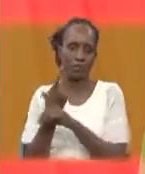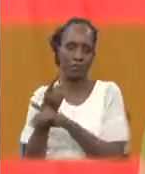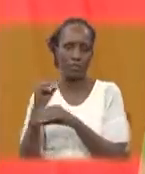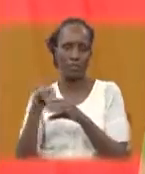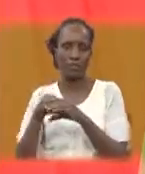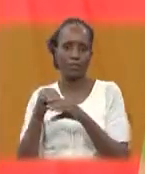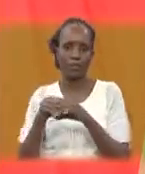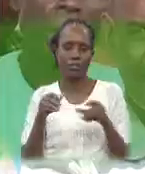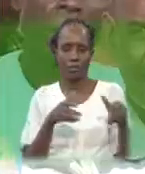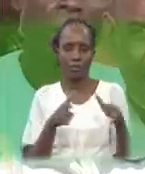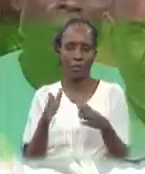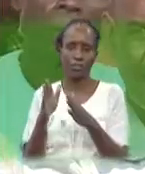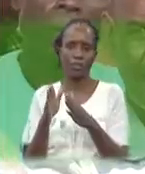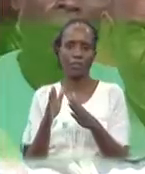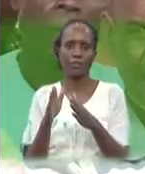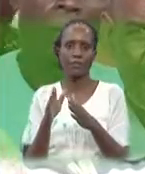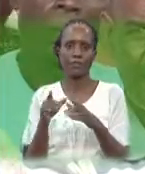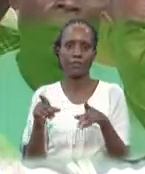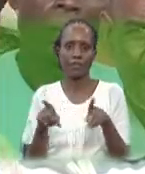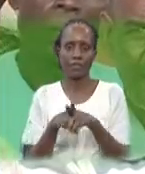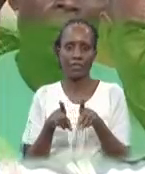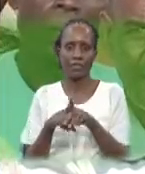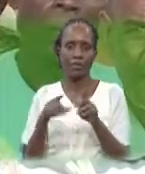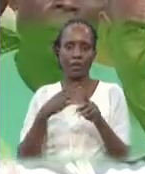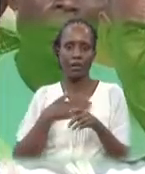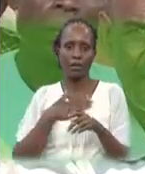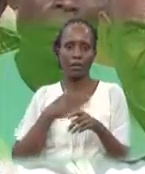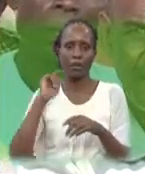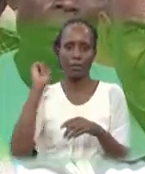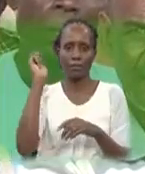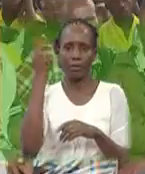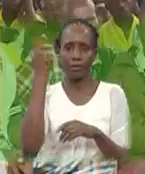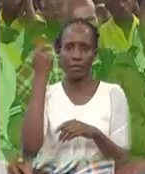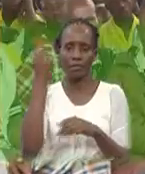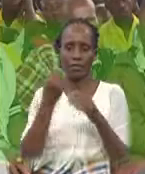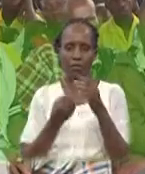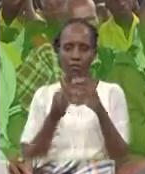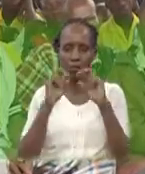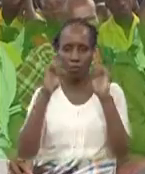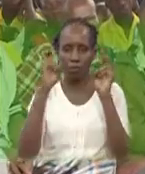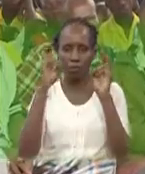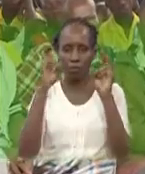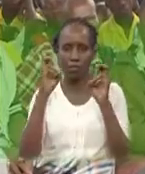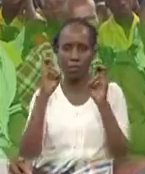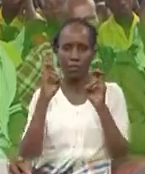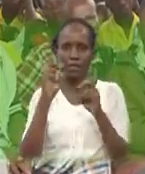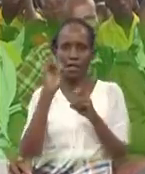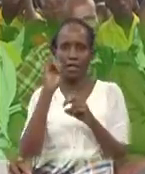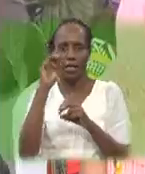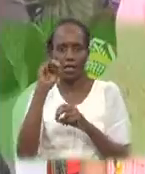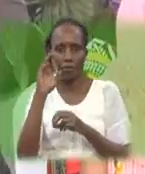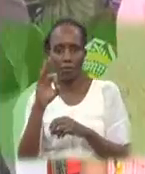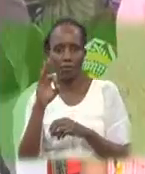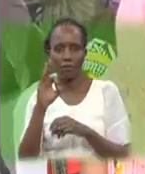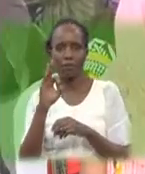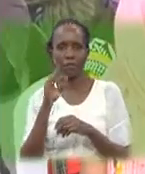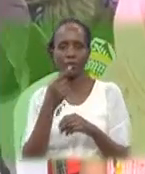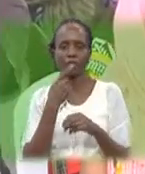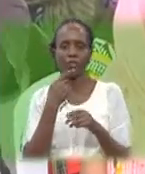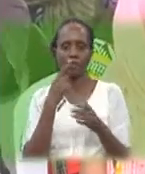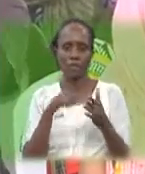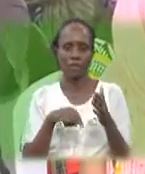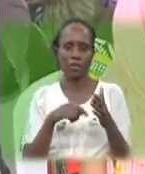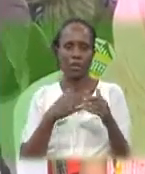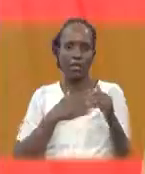investment opportunities. Our president, quoting the International Monetary Fund Managing Director Christine Lagarde,